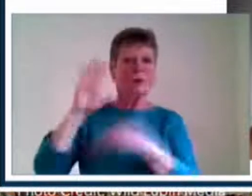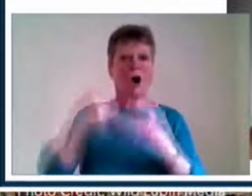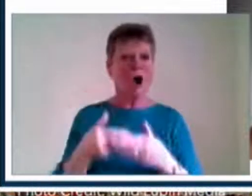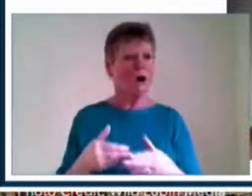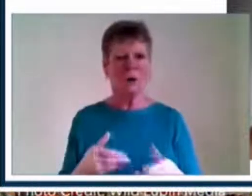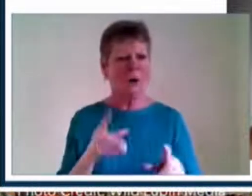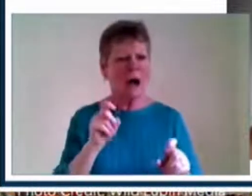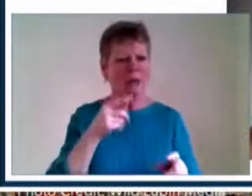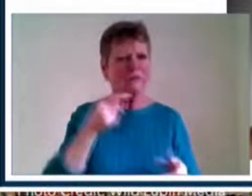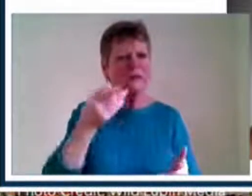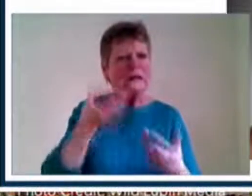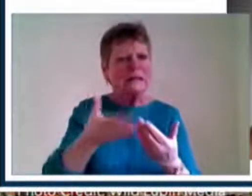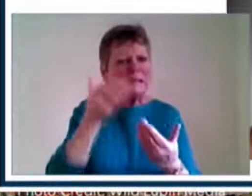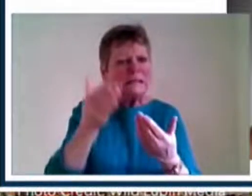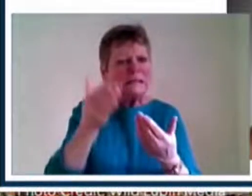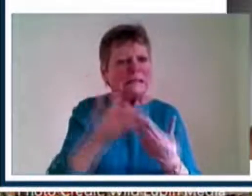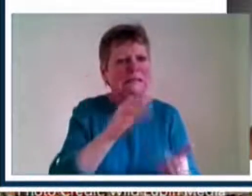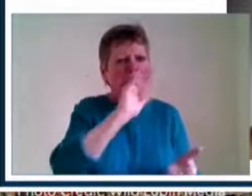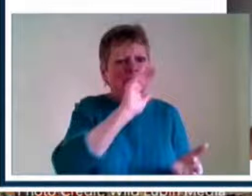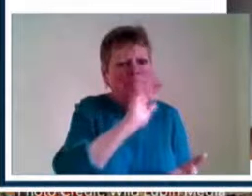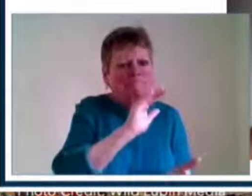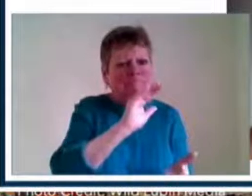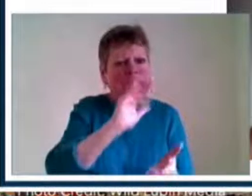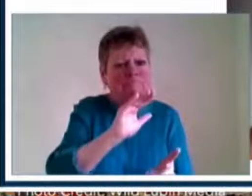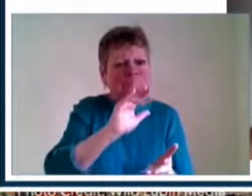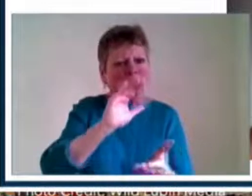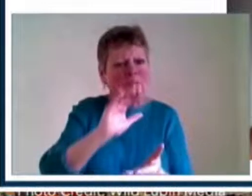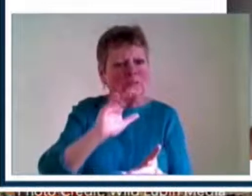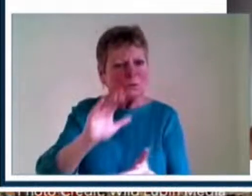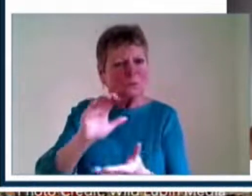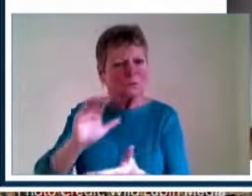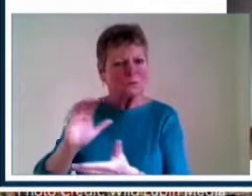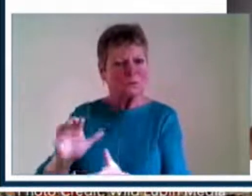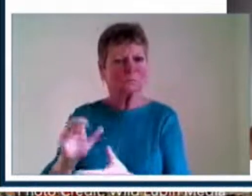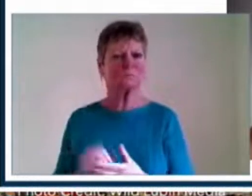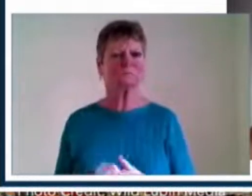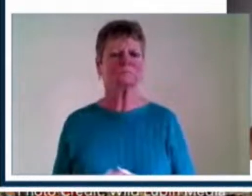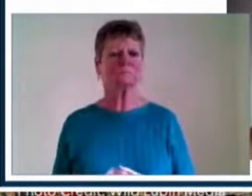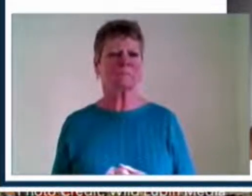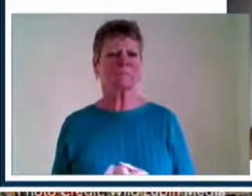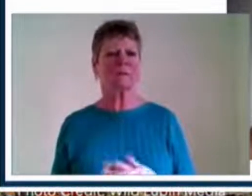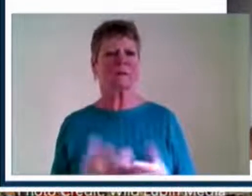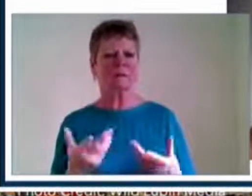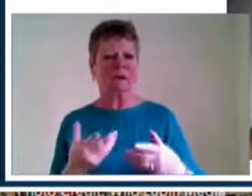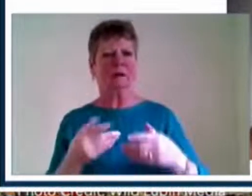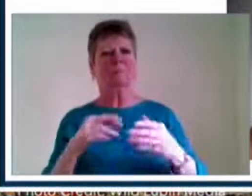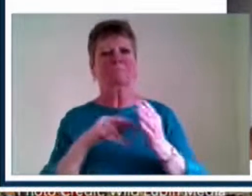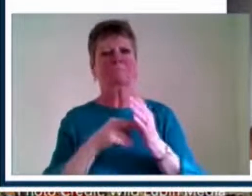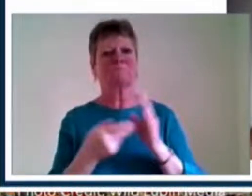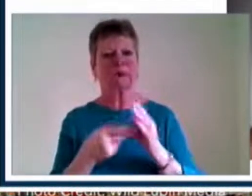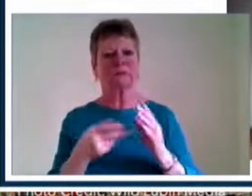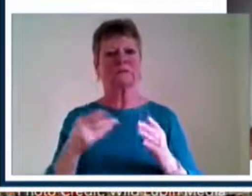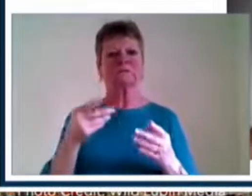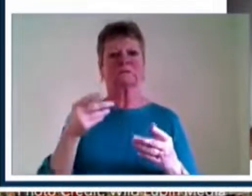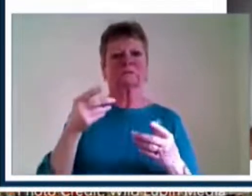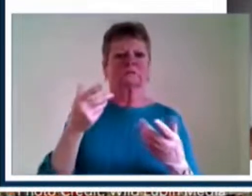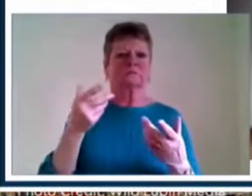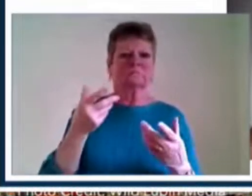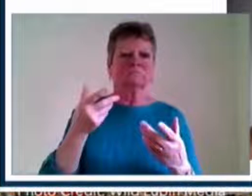going to continue in a stepwise manner of backing away from intensive public